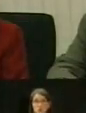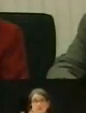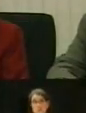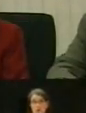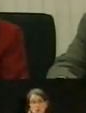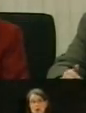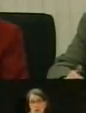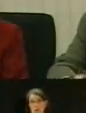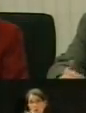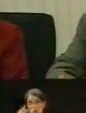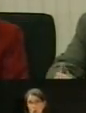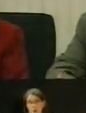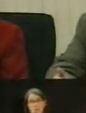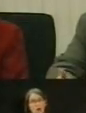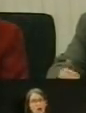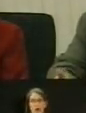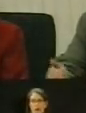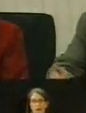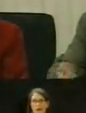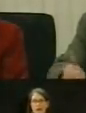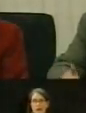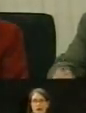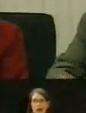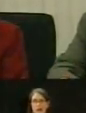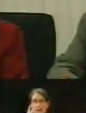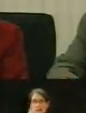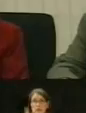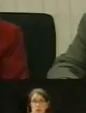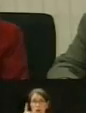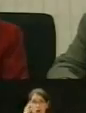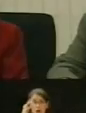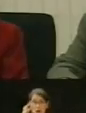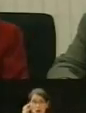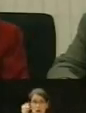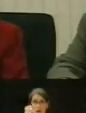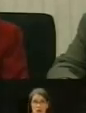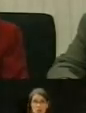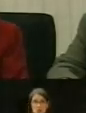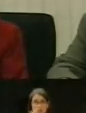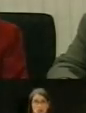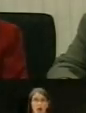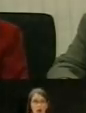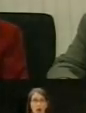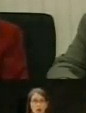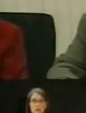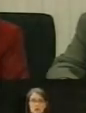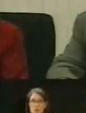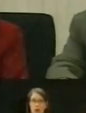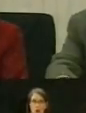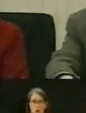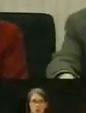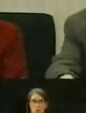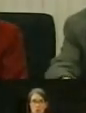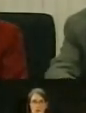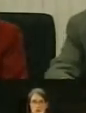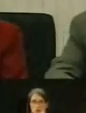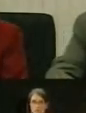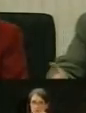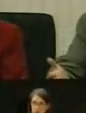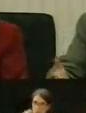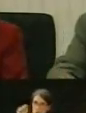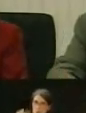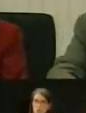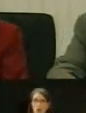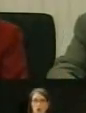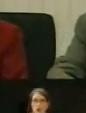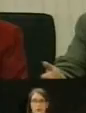but I can see where a judge has the power to remove commissioners, but I